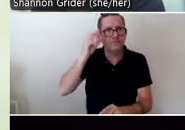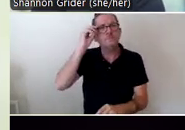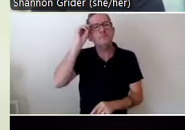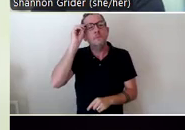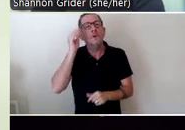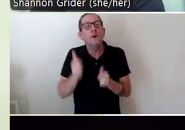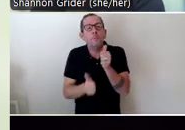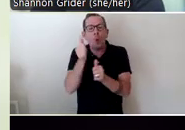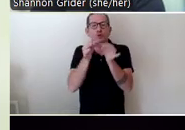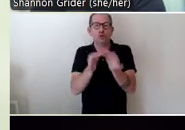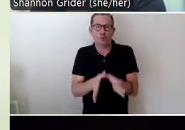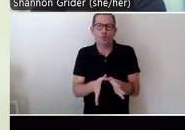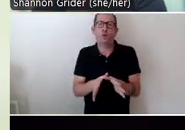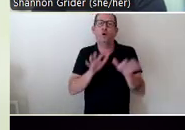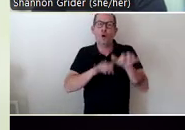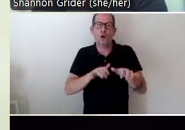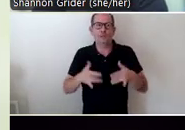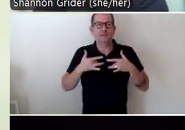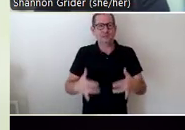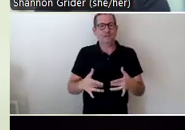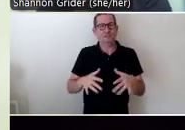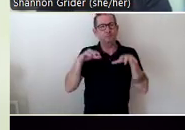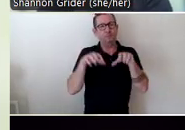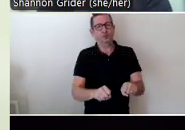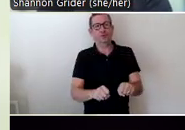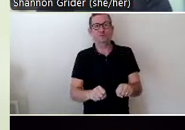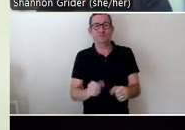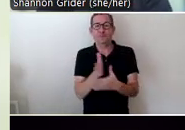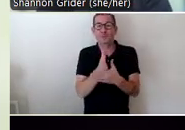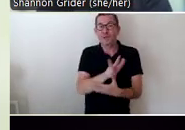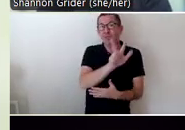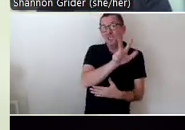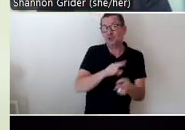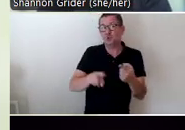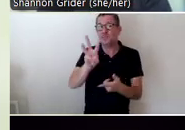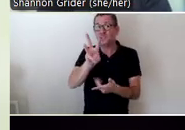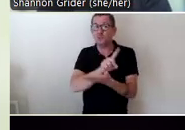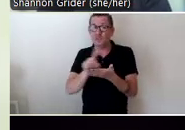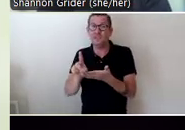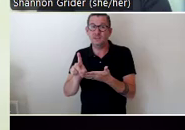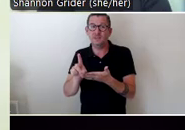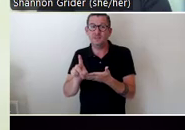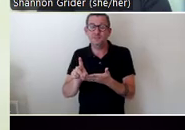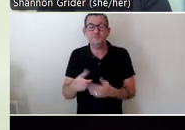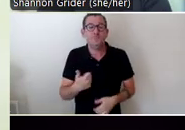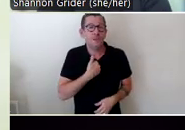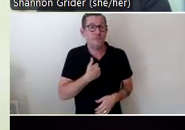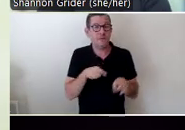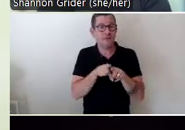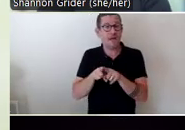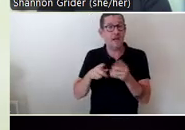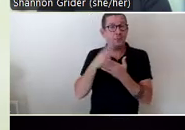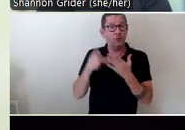concerns or constraints, but don't wait, because interpreters and captioners usually are booked 3 to 6 weeks